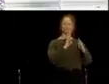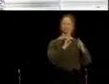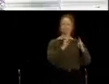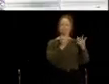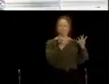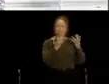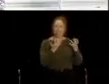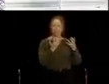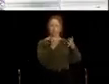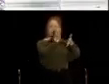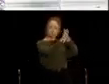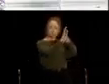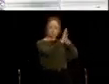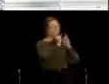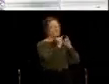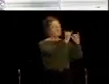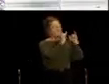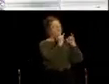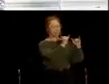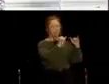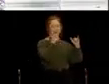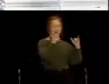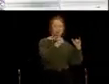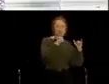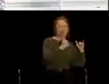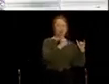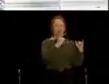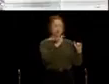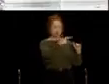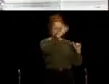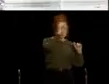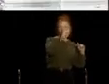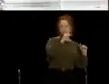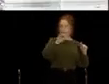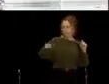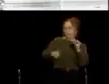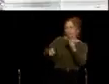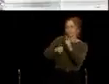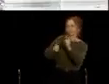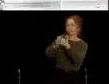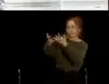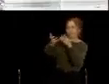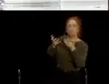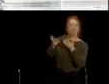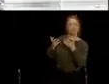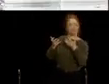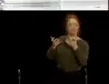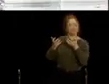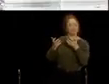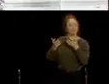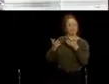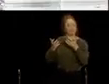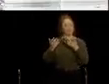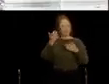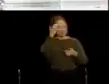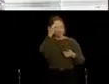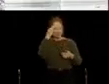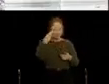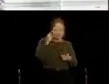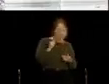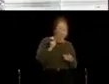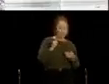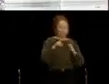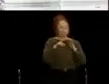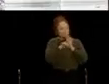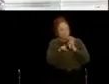these rom-coms and to be the girl that feels beautiful under these like harsh lights in high school, right? So by the